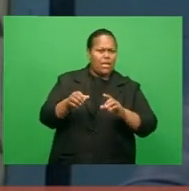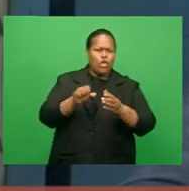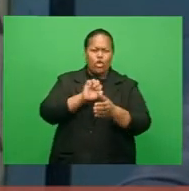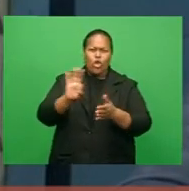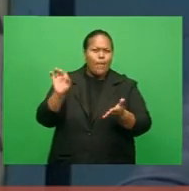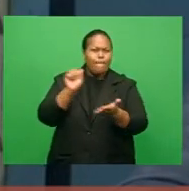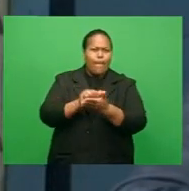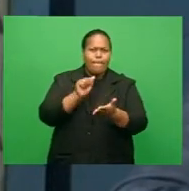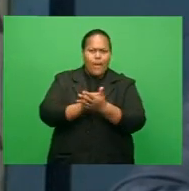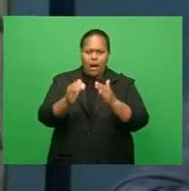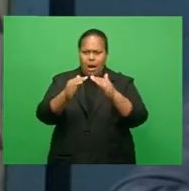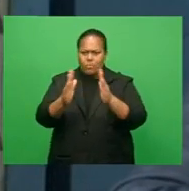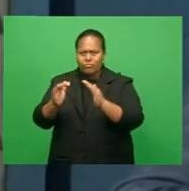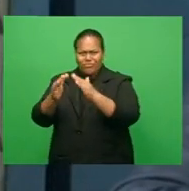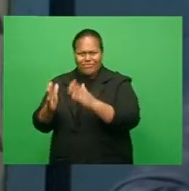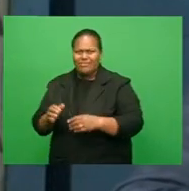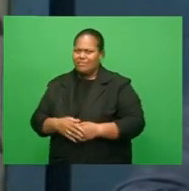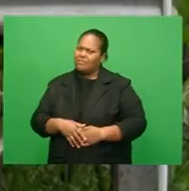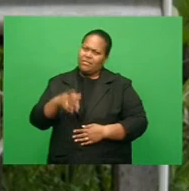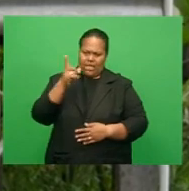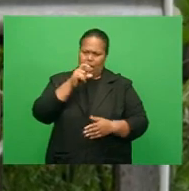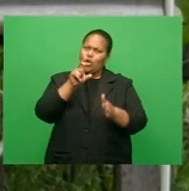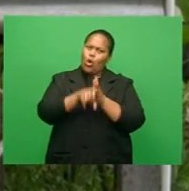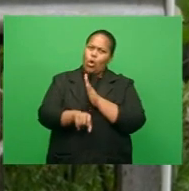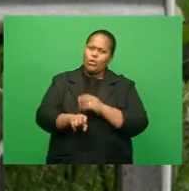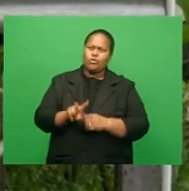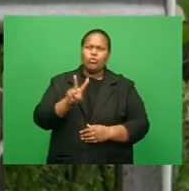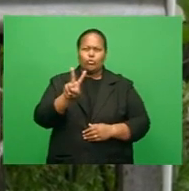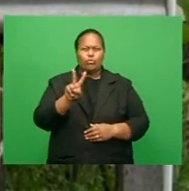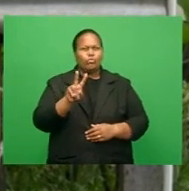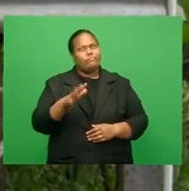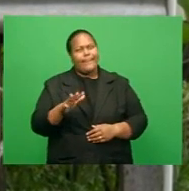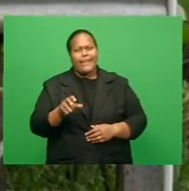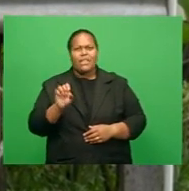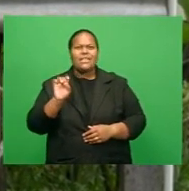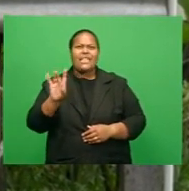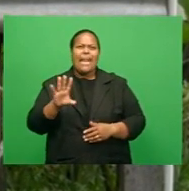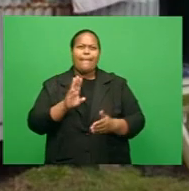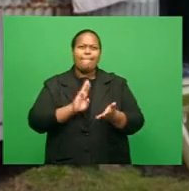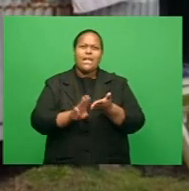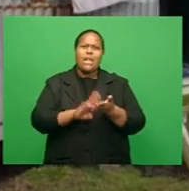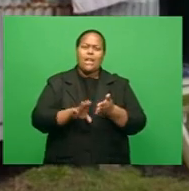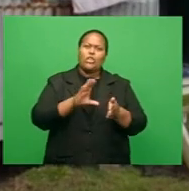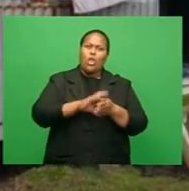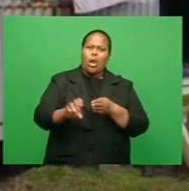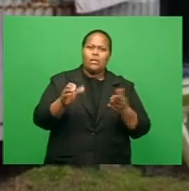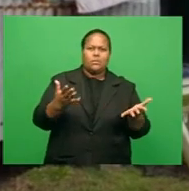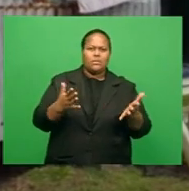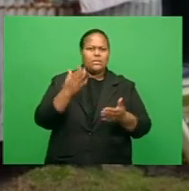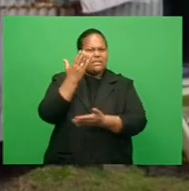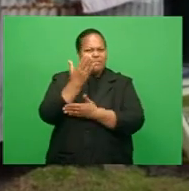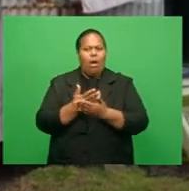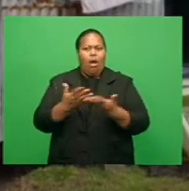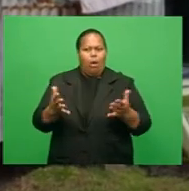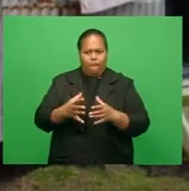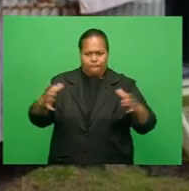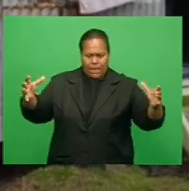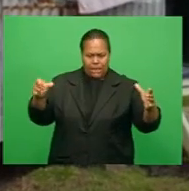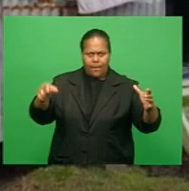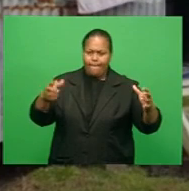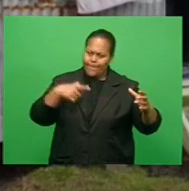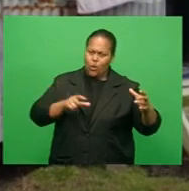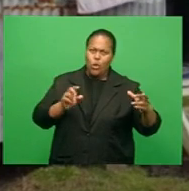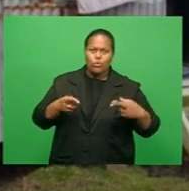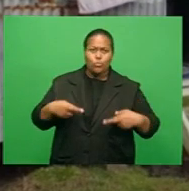around $2 to $10 million, depending upon how big the settlement is. Because you have to put the road,